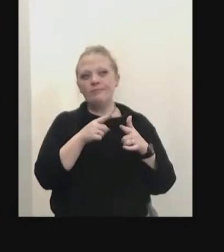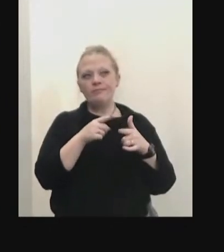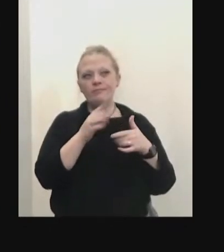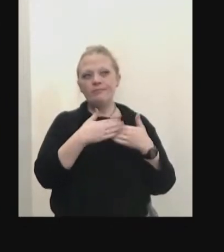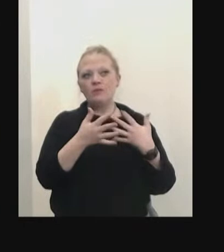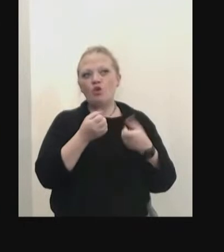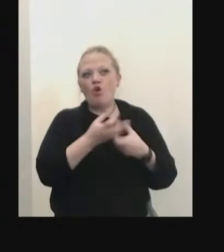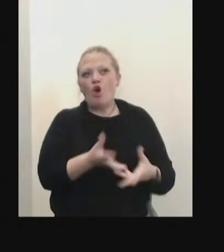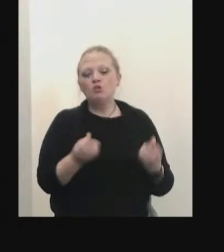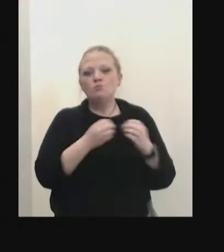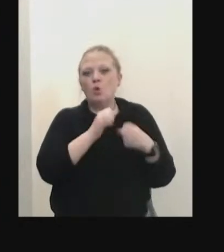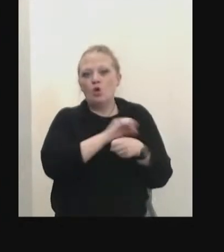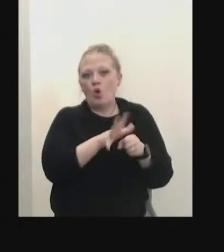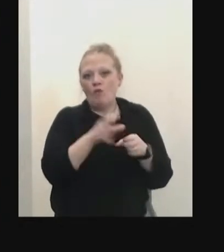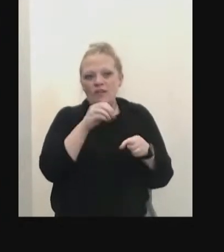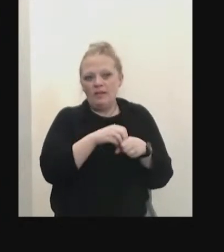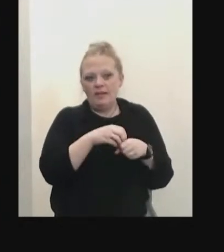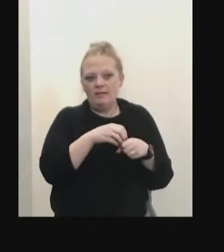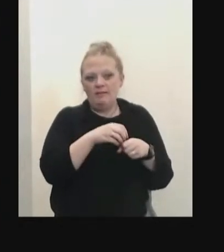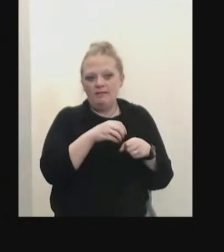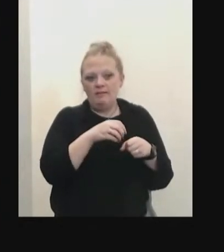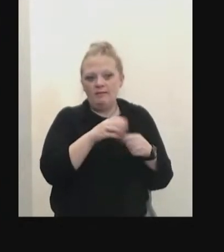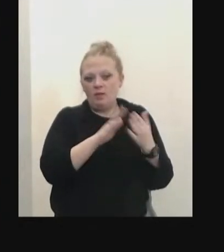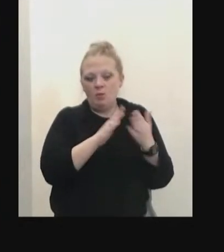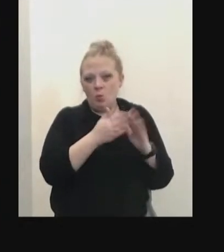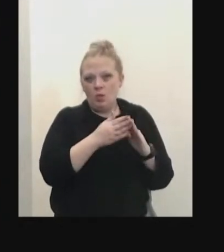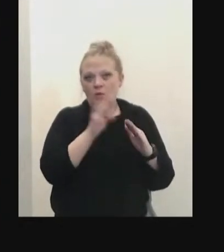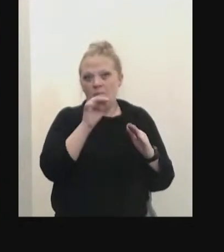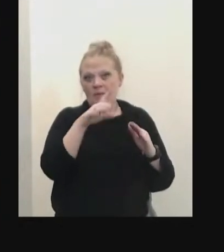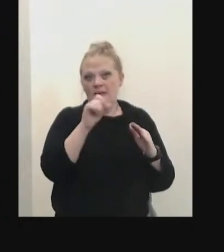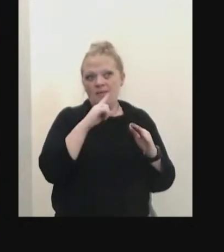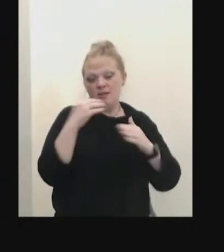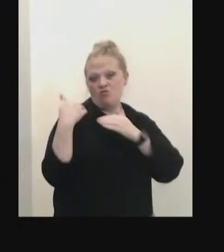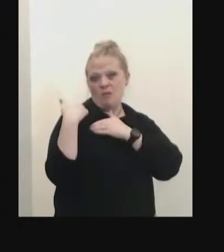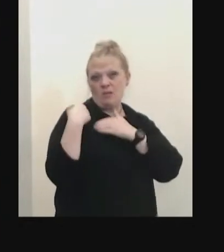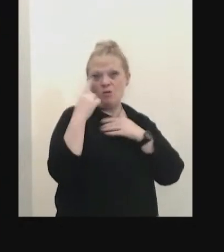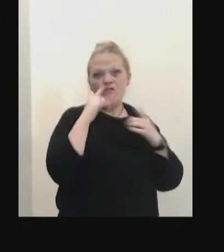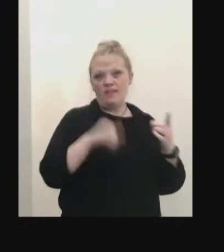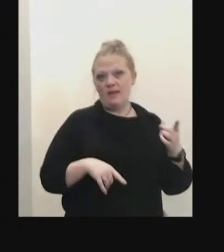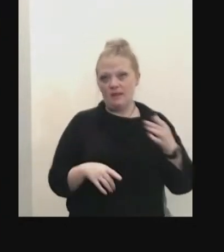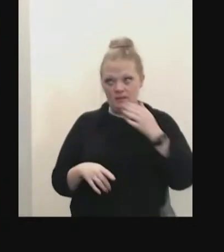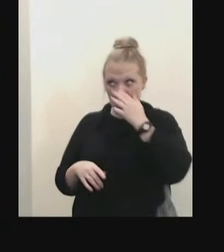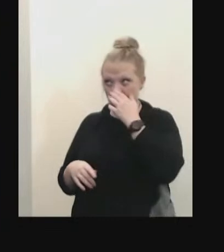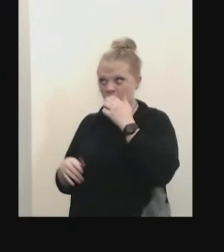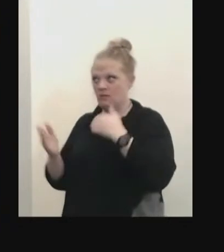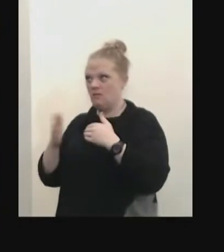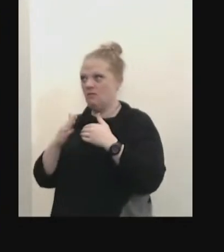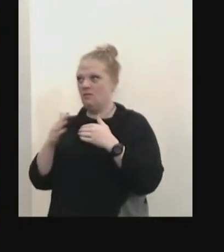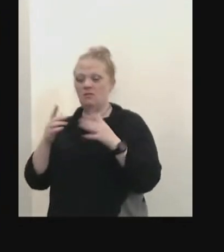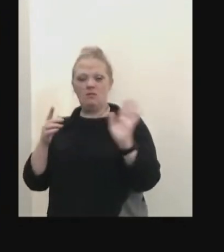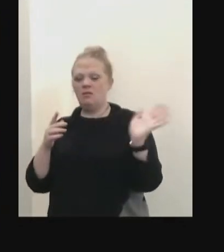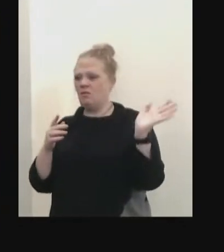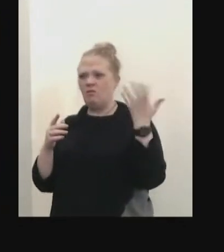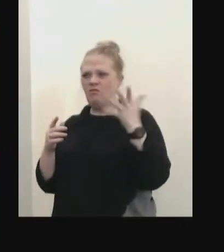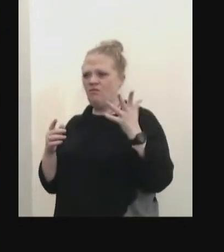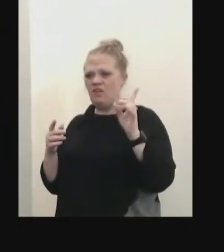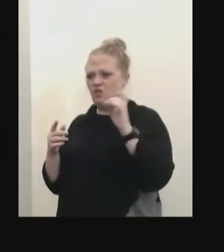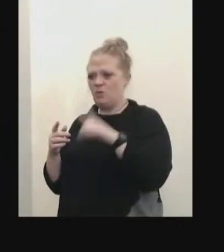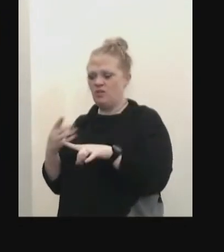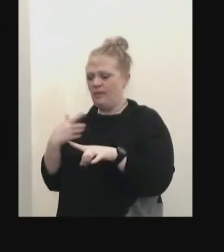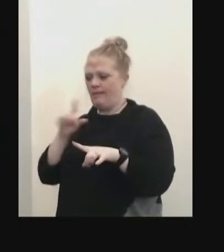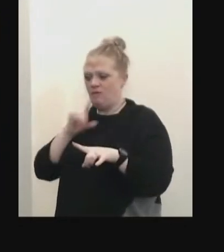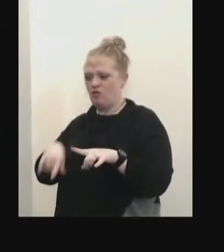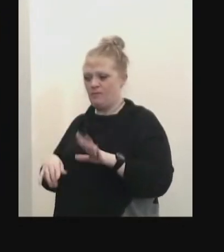outlets should be held responsible for that. Next comment. Next, you had your question, Tim. We answered it.